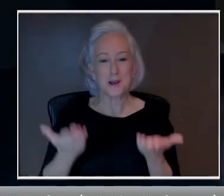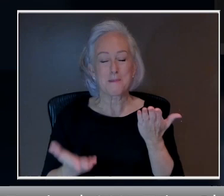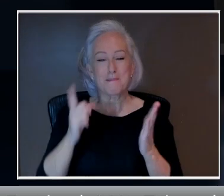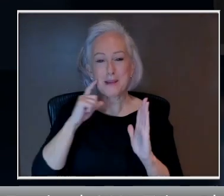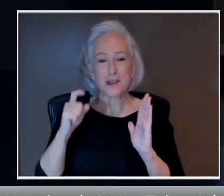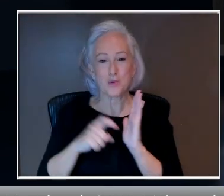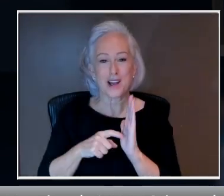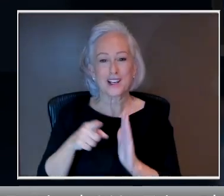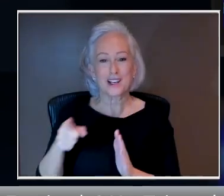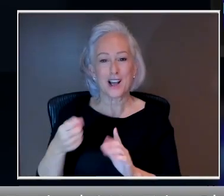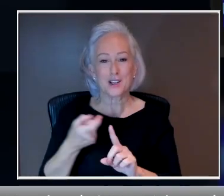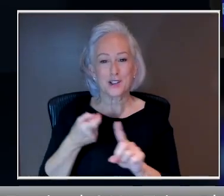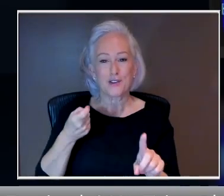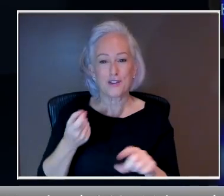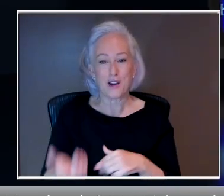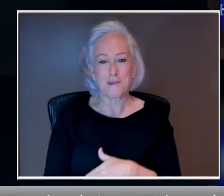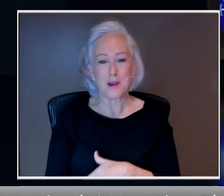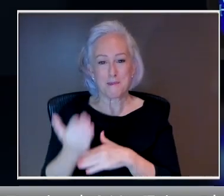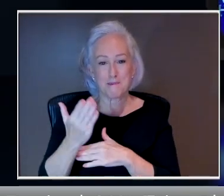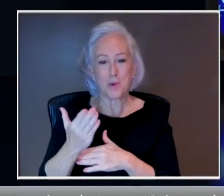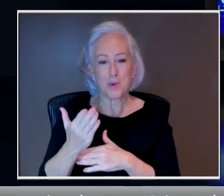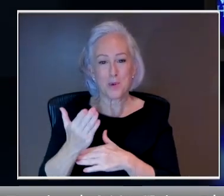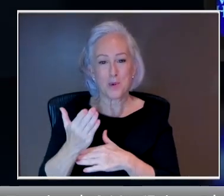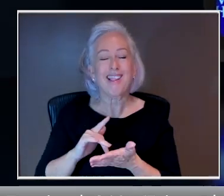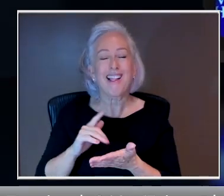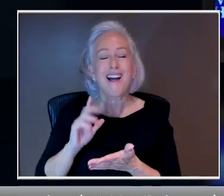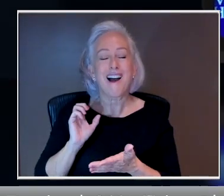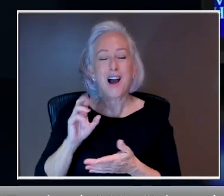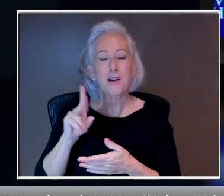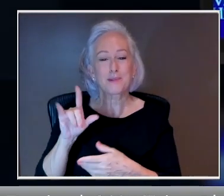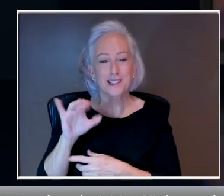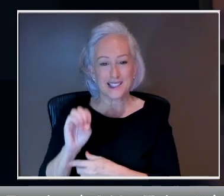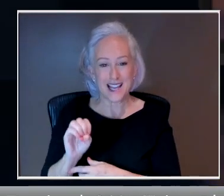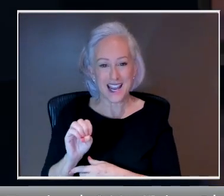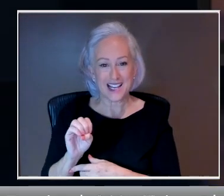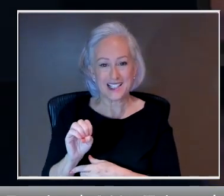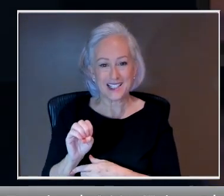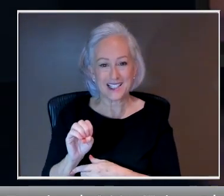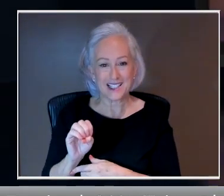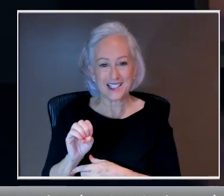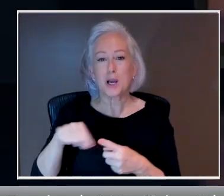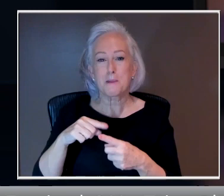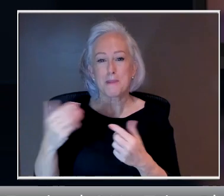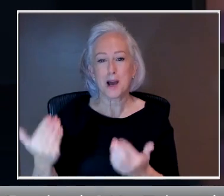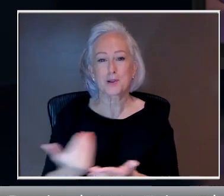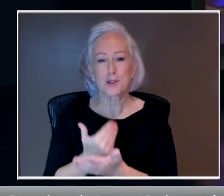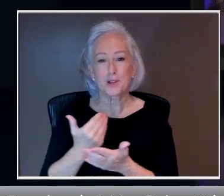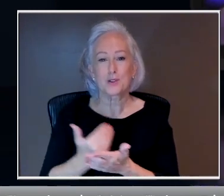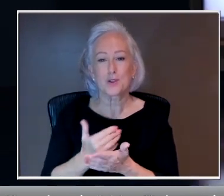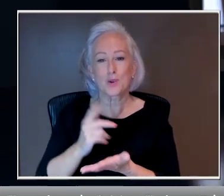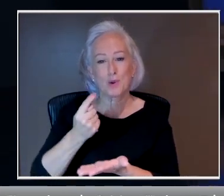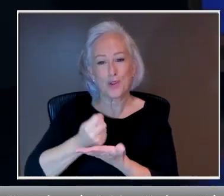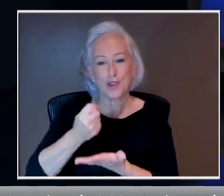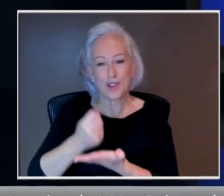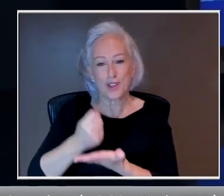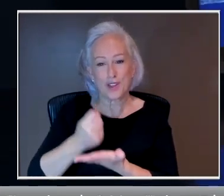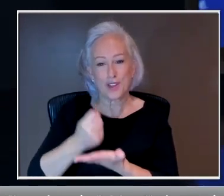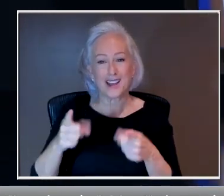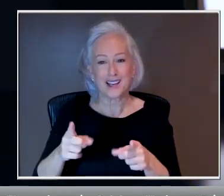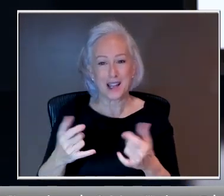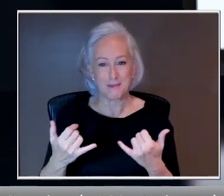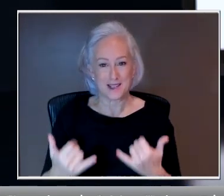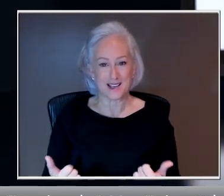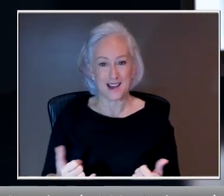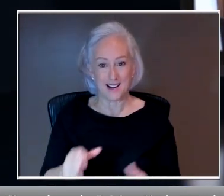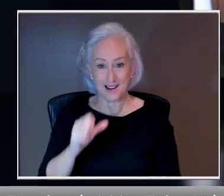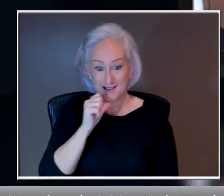our morning medical update. We're going to talk about a new therapy that could not come at a better time than right now. Not as a guest, rather